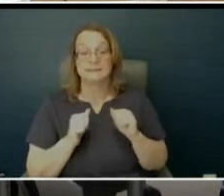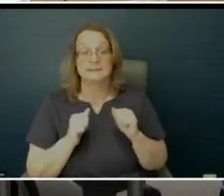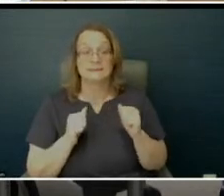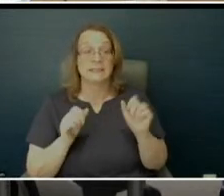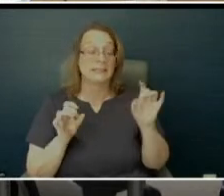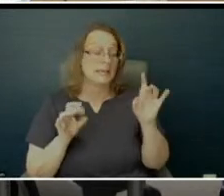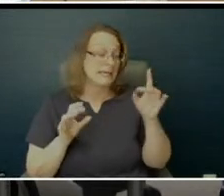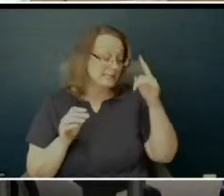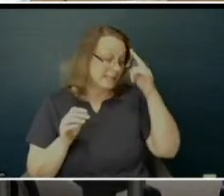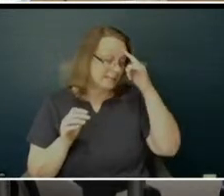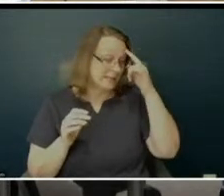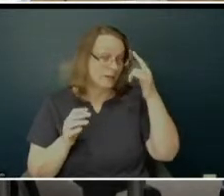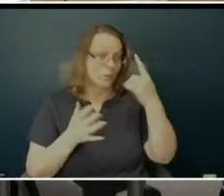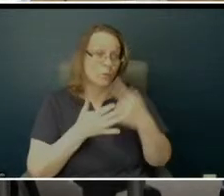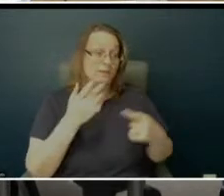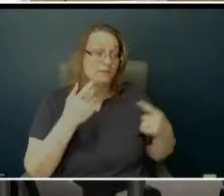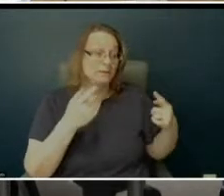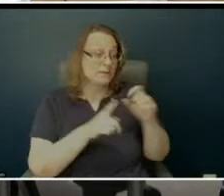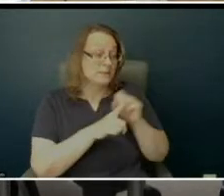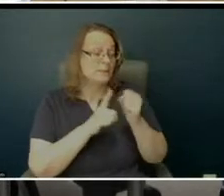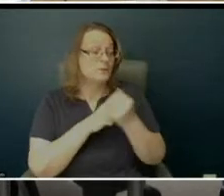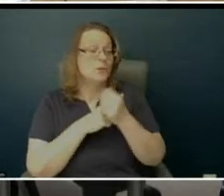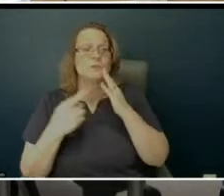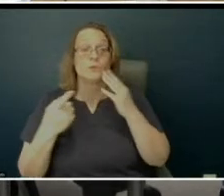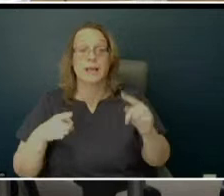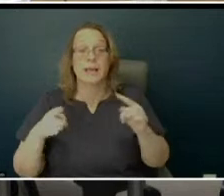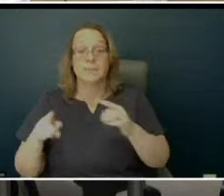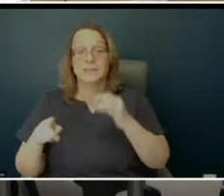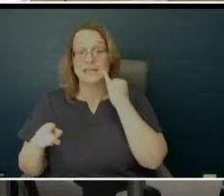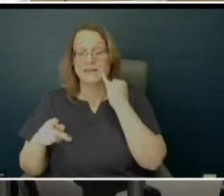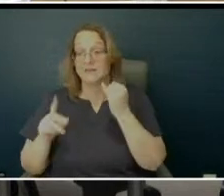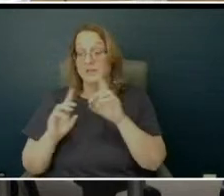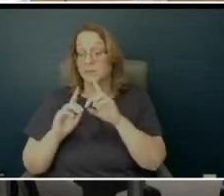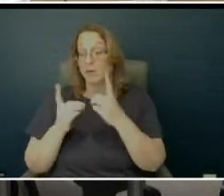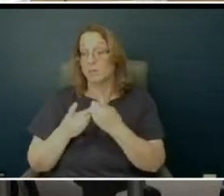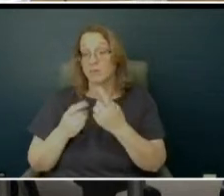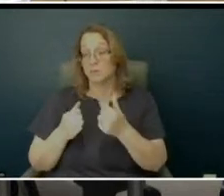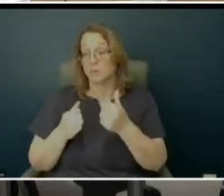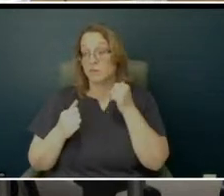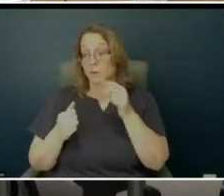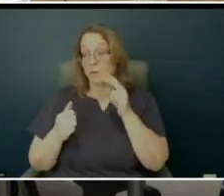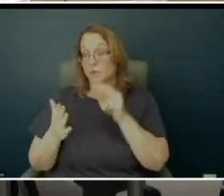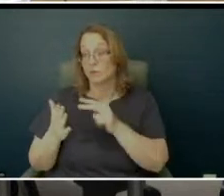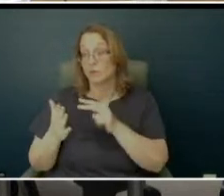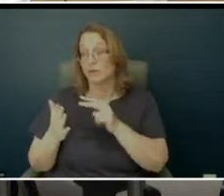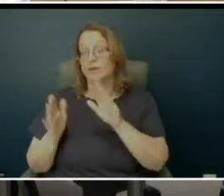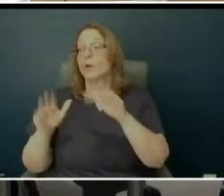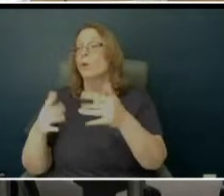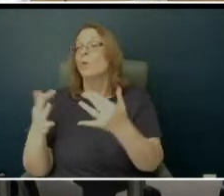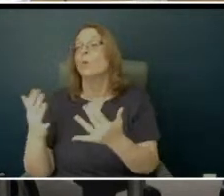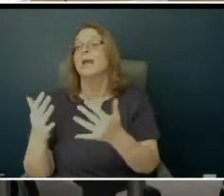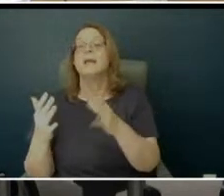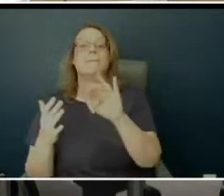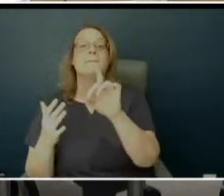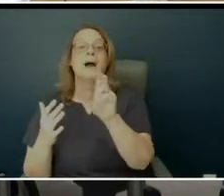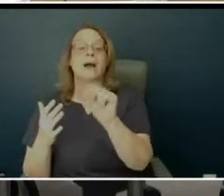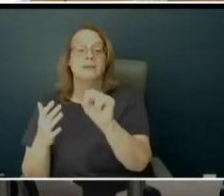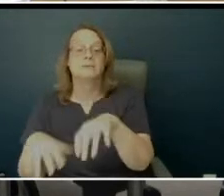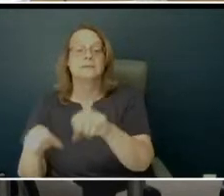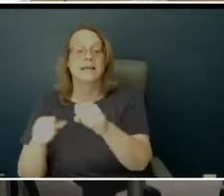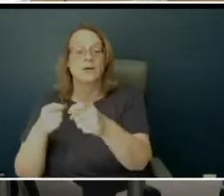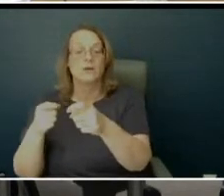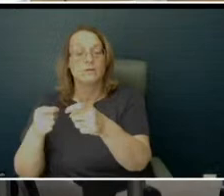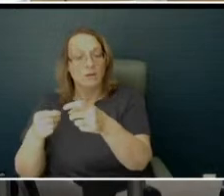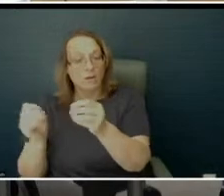if the position of the department was, we're not even looking at this until after Biden's in office. I'm not sure we would have